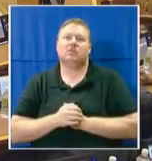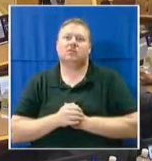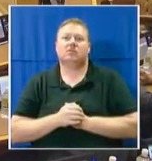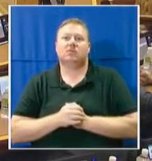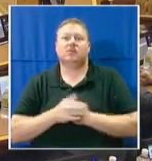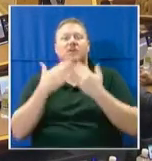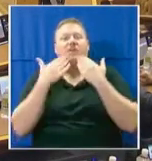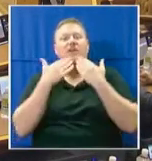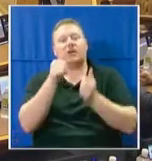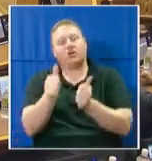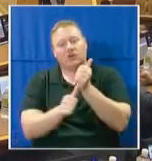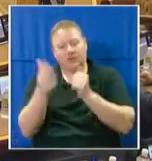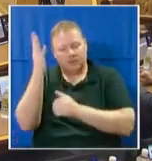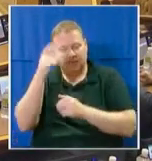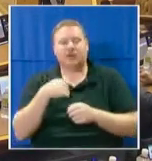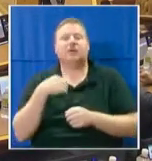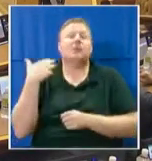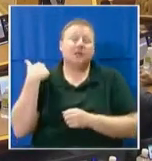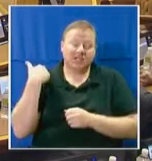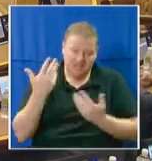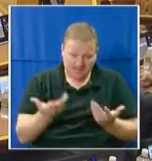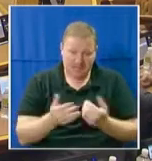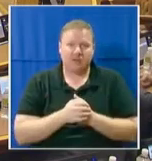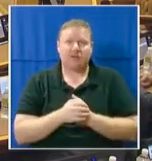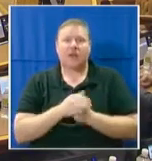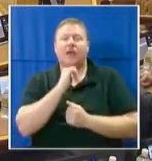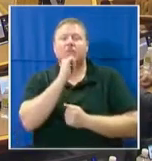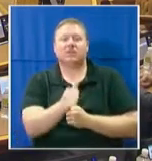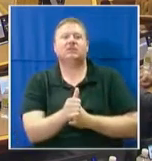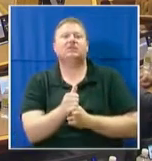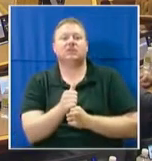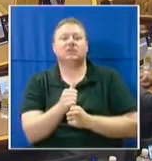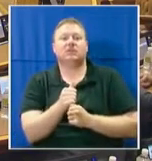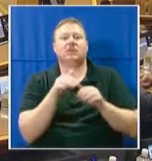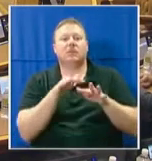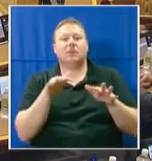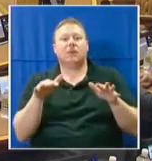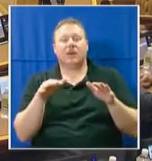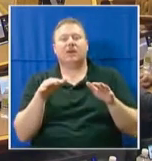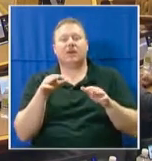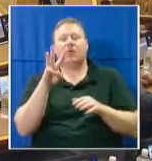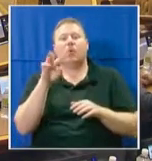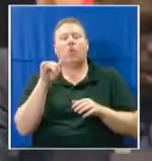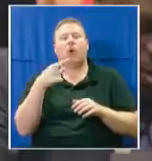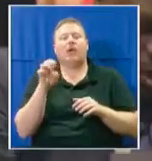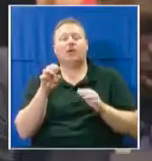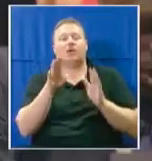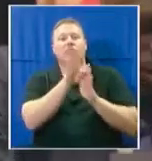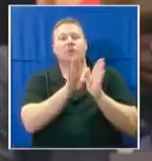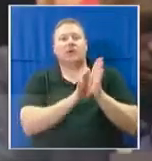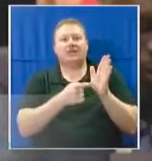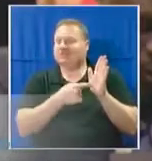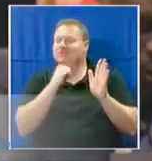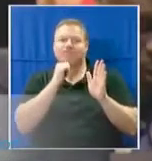Thank you, Deputy Speaker. Thank you, Minister, for the admission. We all know that the public sector wage bill is unsustainable. And the point that